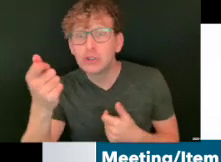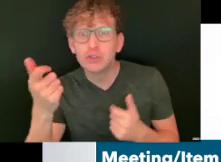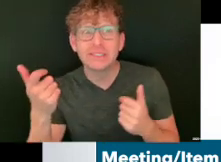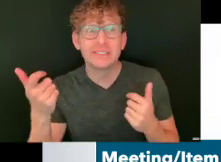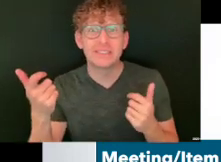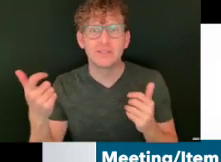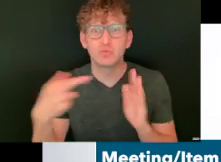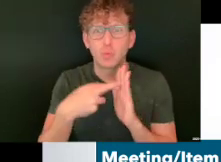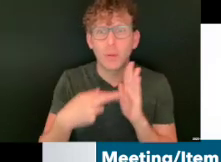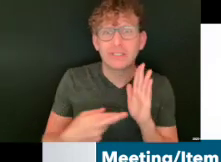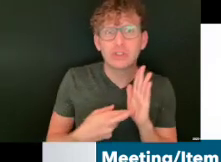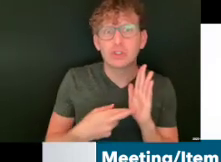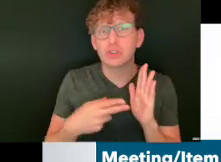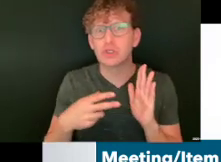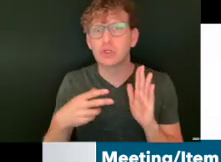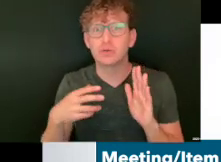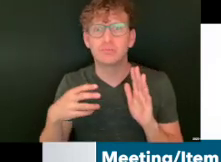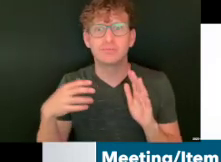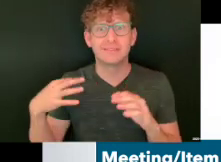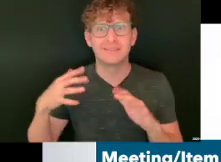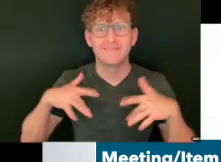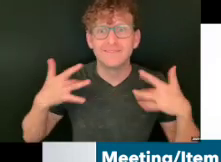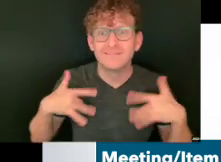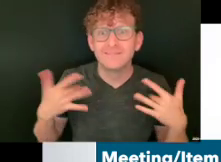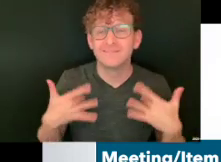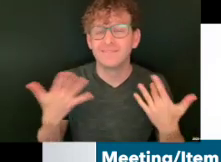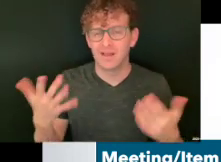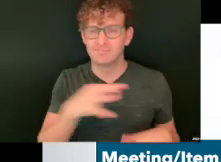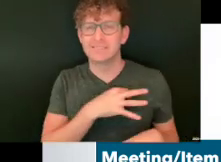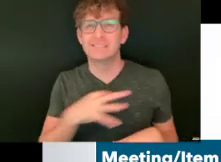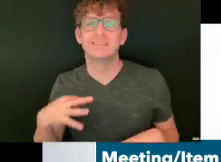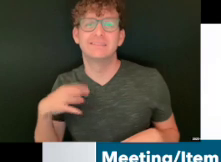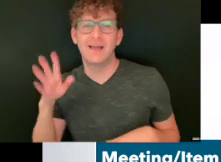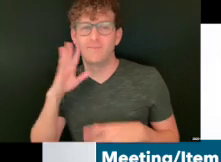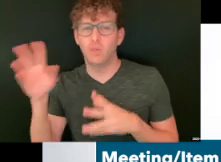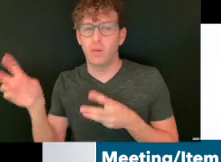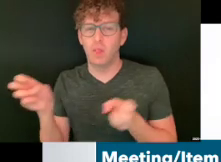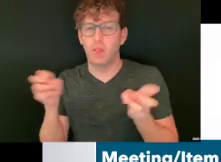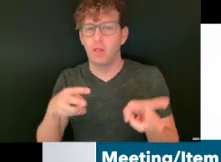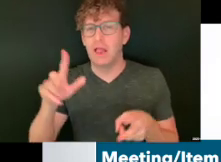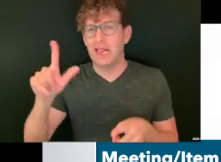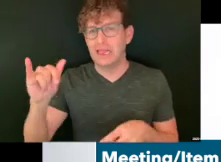able to register and review our agendas and slides as we post them.